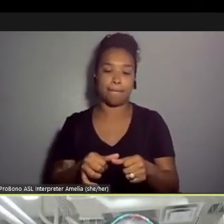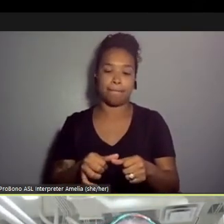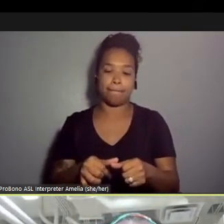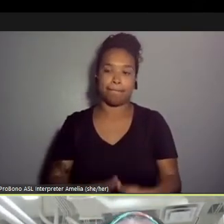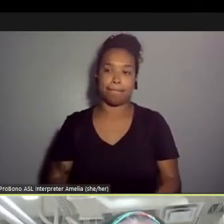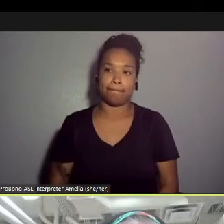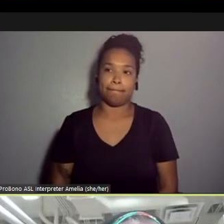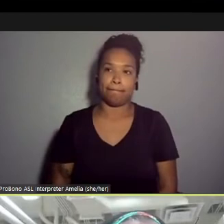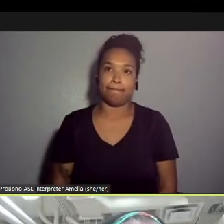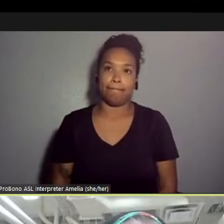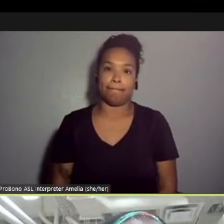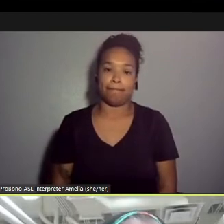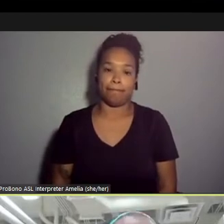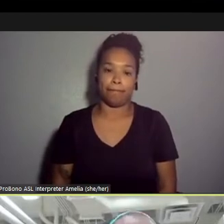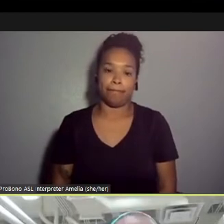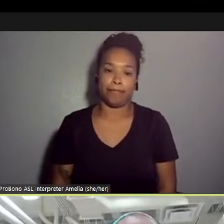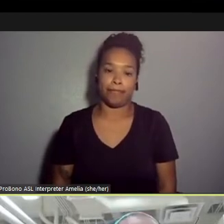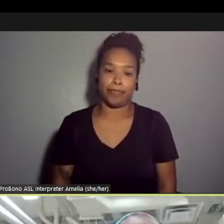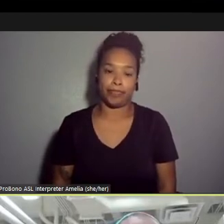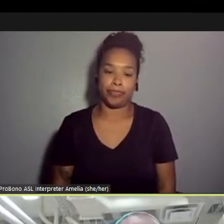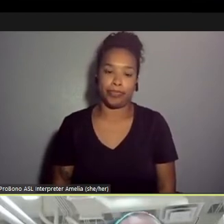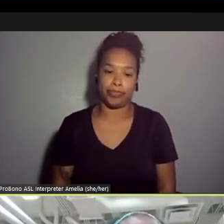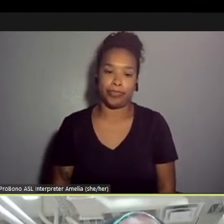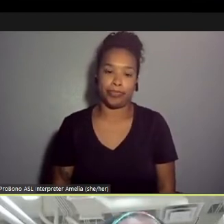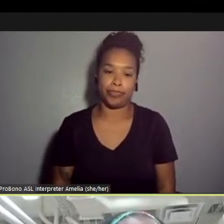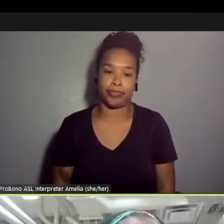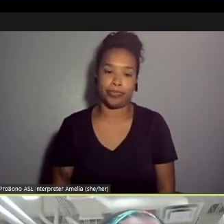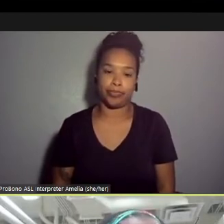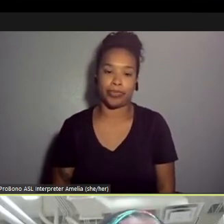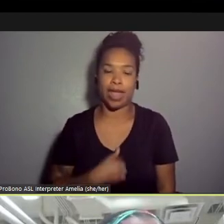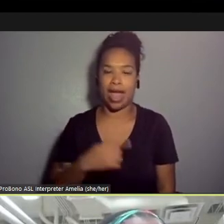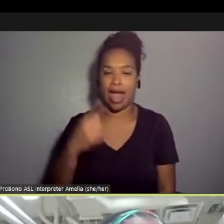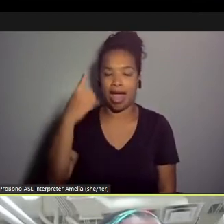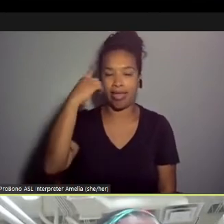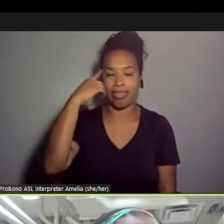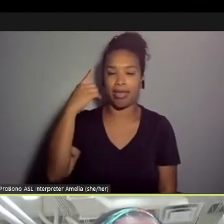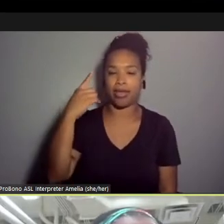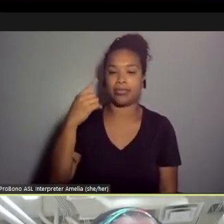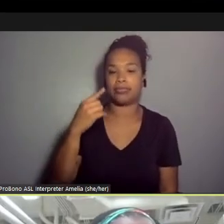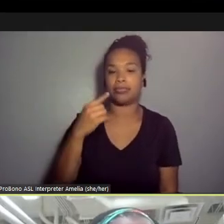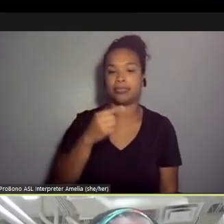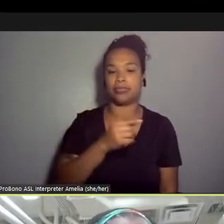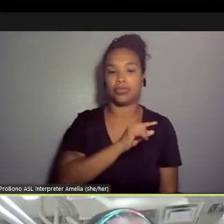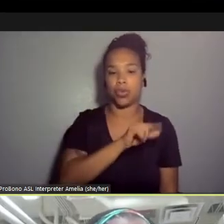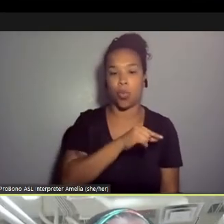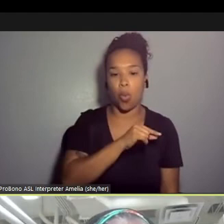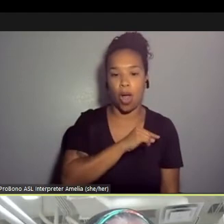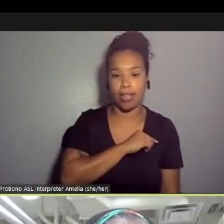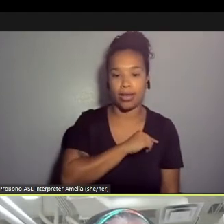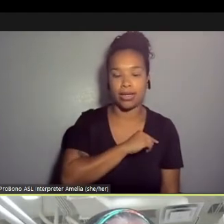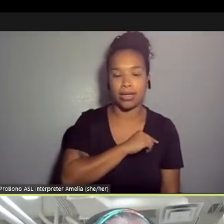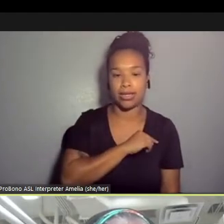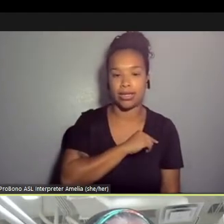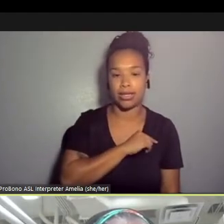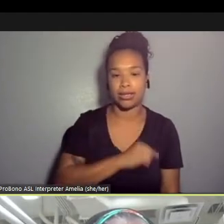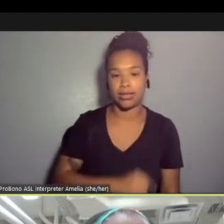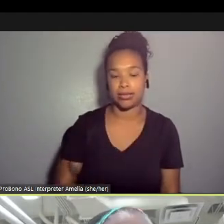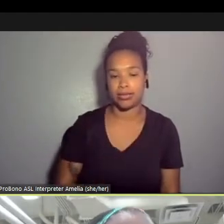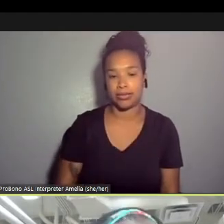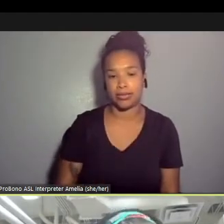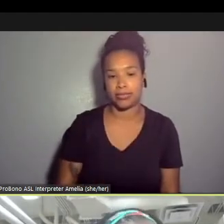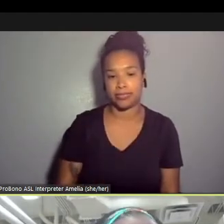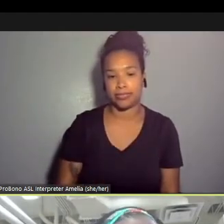I think, the seductive quality of